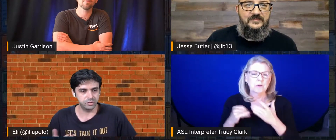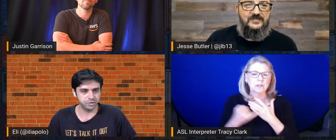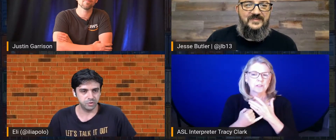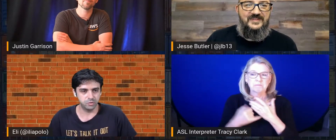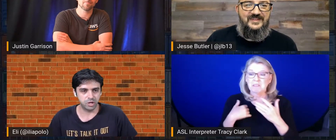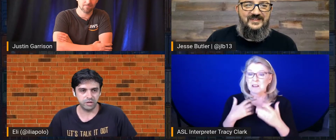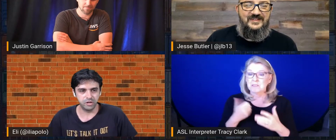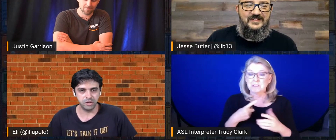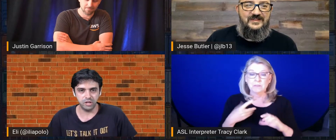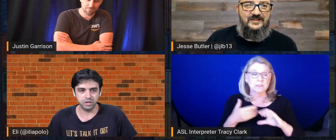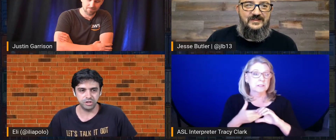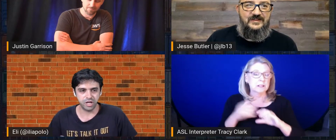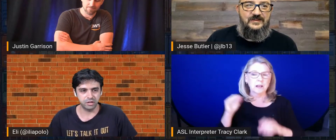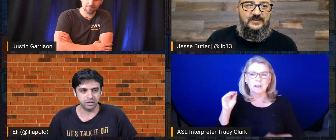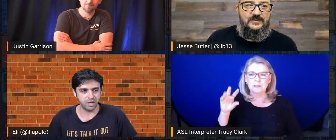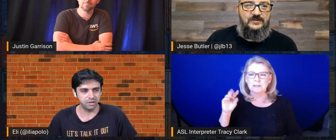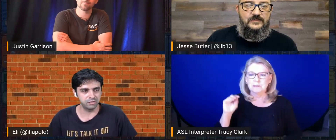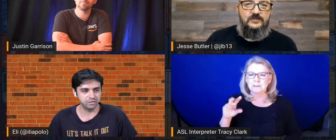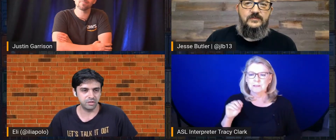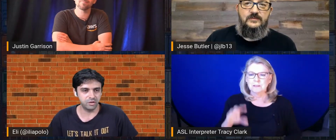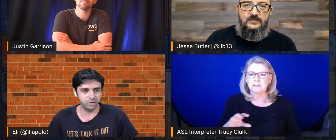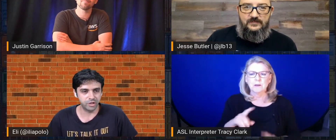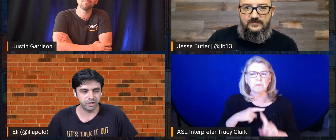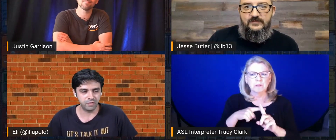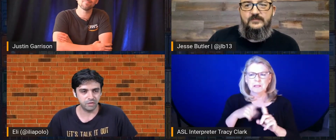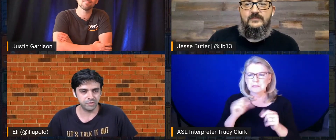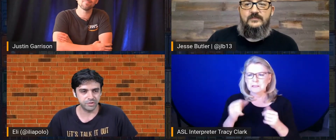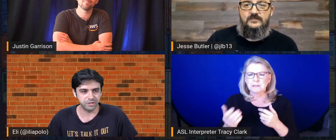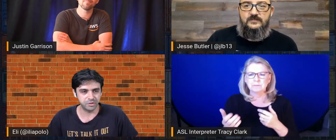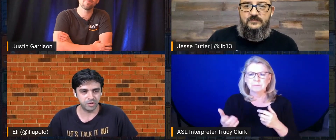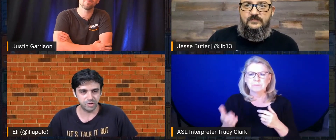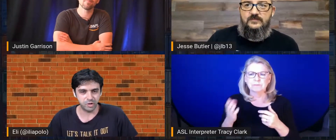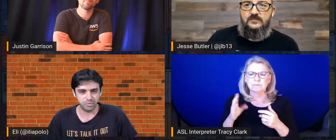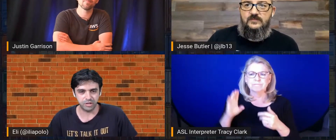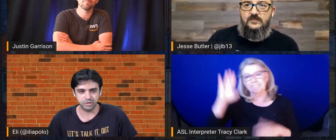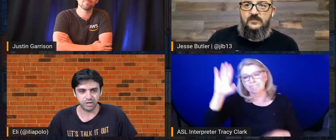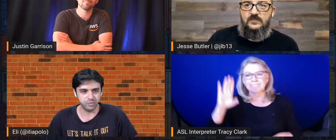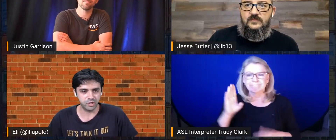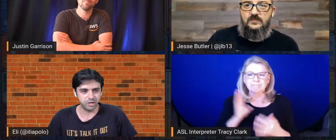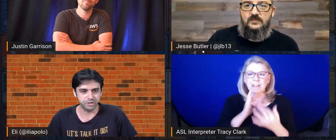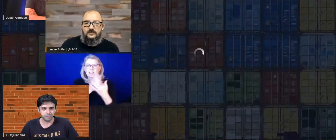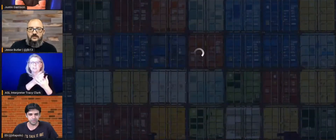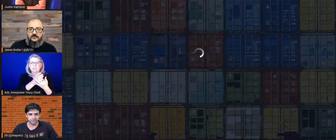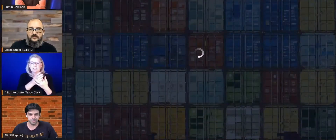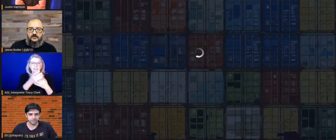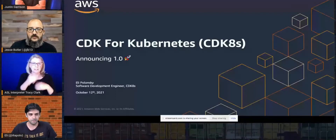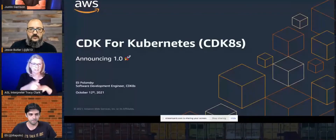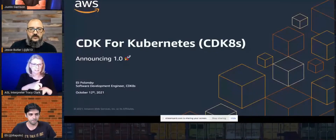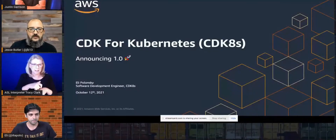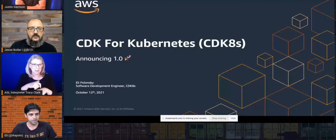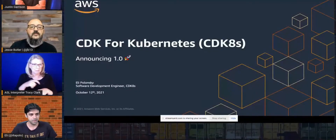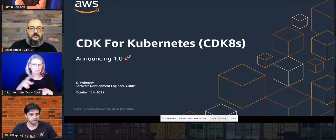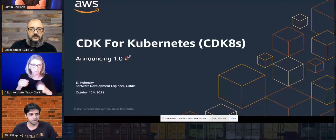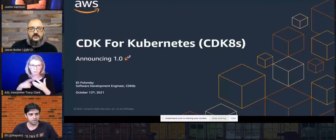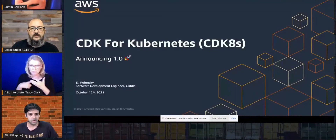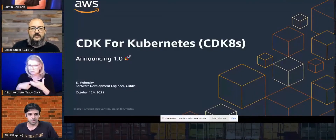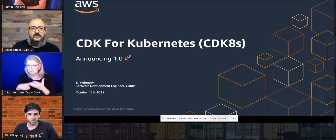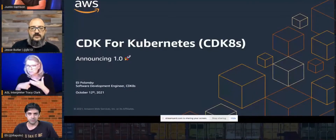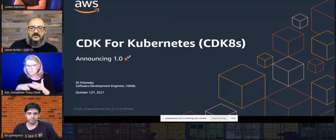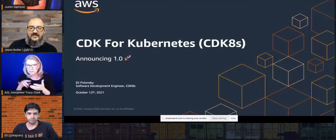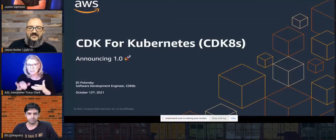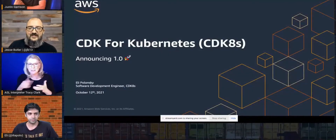can also kind of interject and, we can have a conversation about them, but do you want to share my screen?